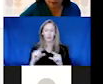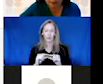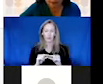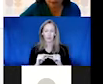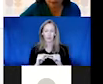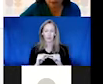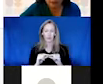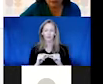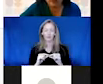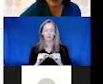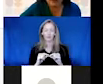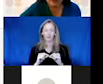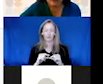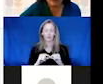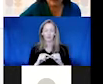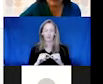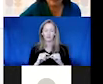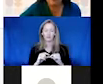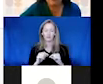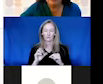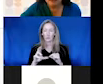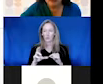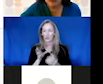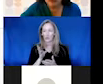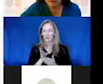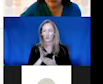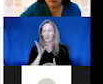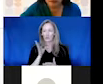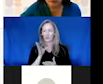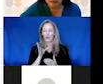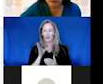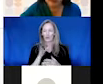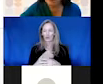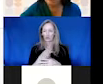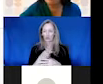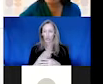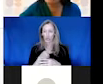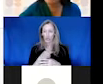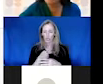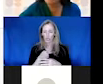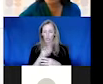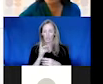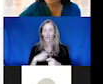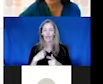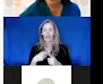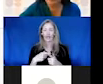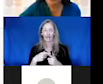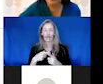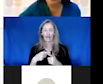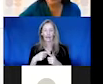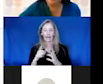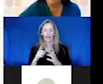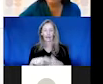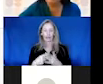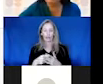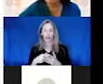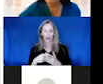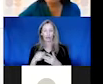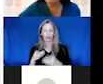when you're even just stop sharing, and then when you share again, you can maybe select the PowerPoint. Okay.